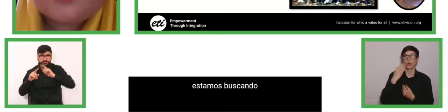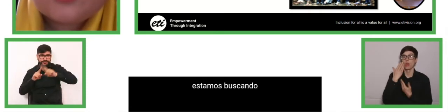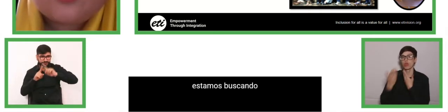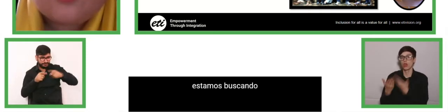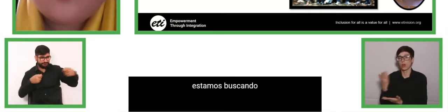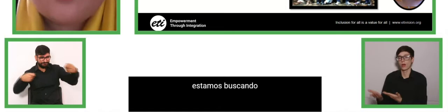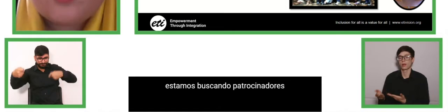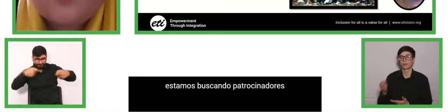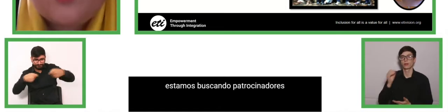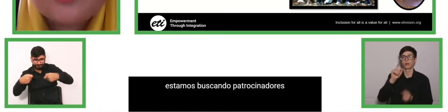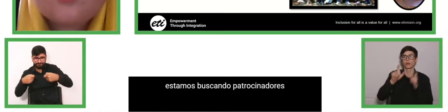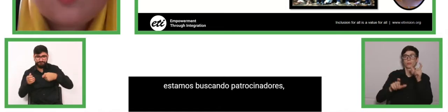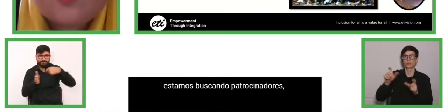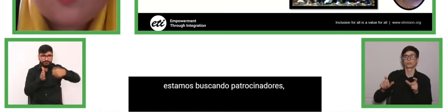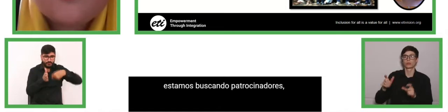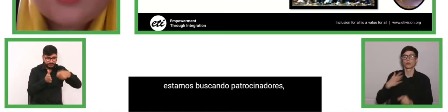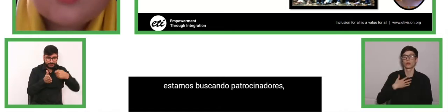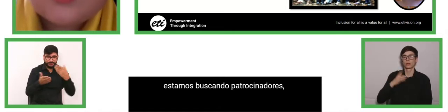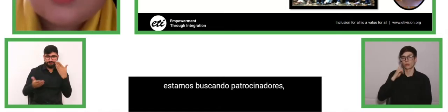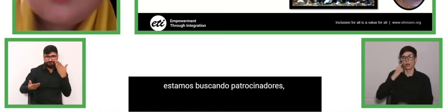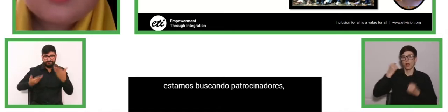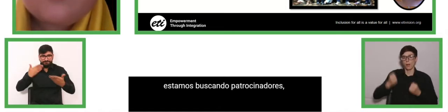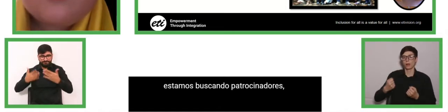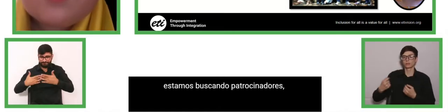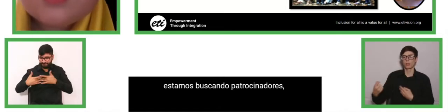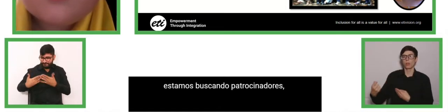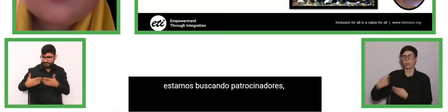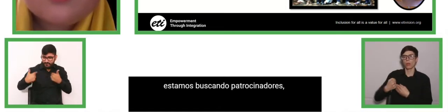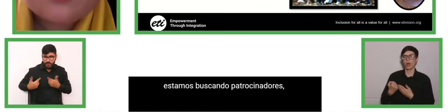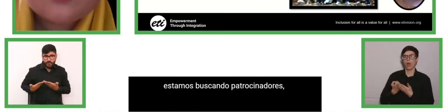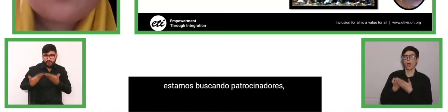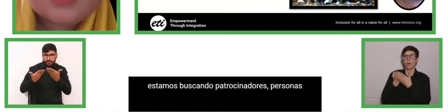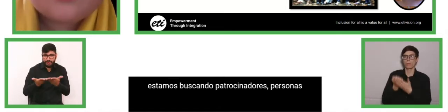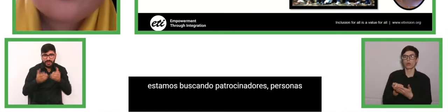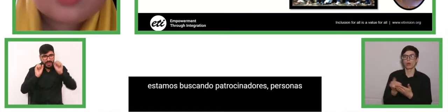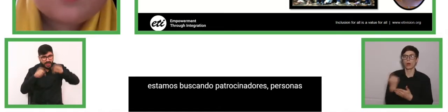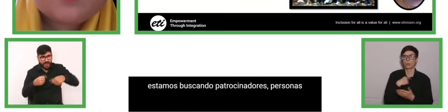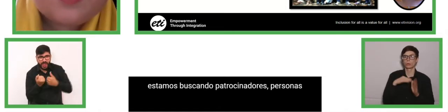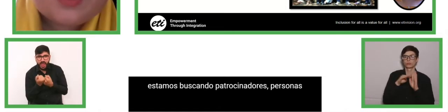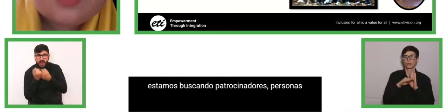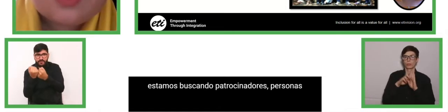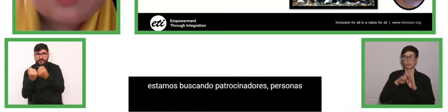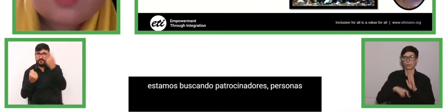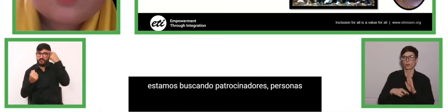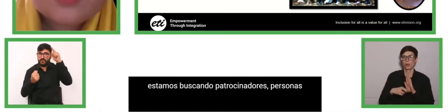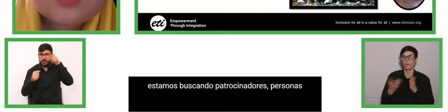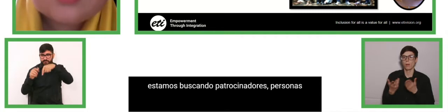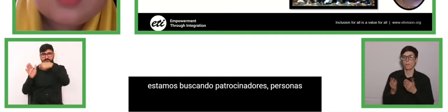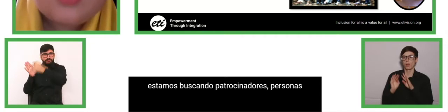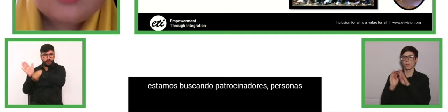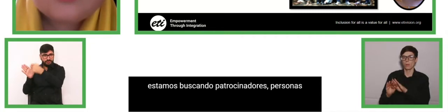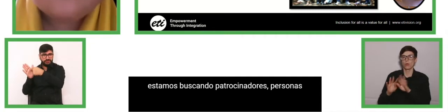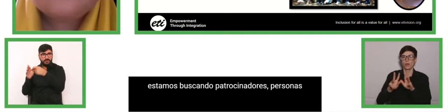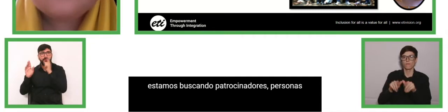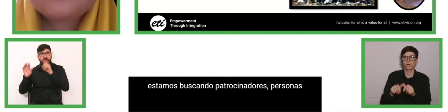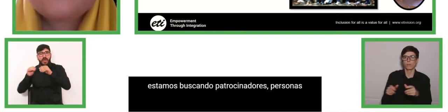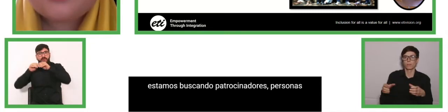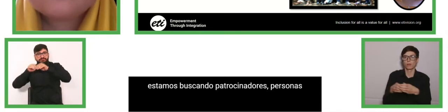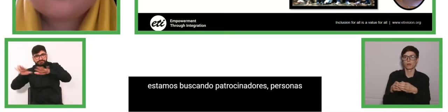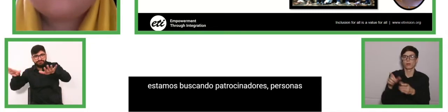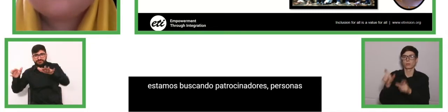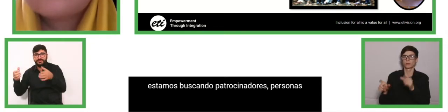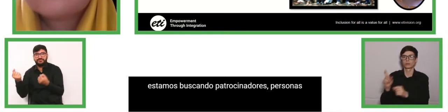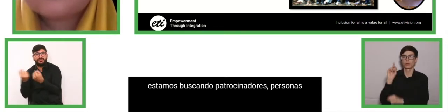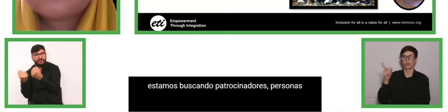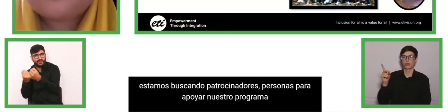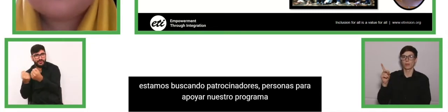the dissemination of our program with local professionals and families of individuals who are blind or visually impaired in their communities, and identification